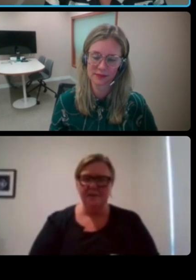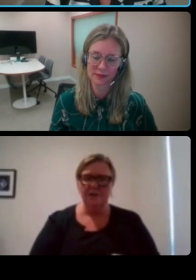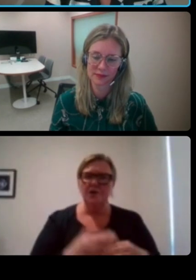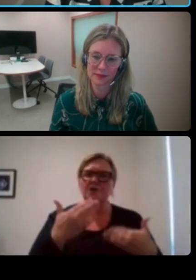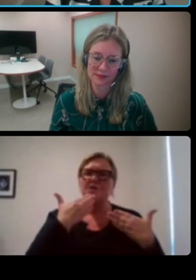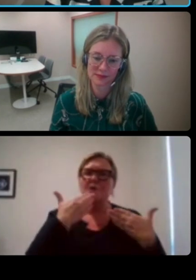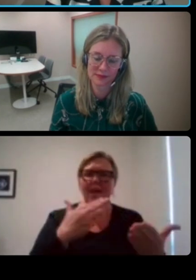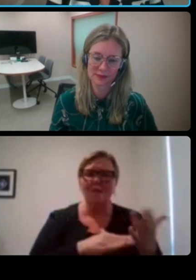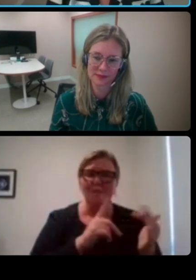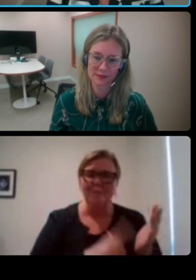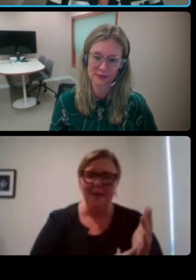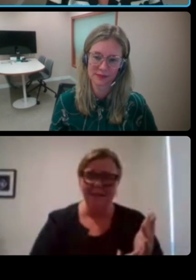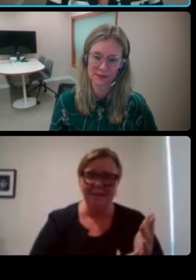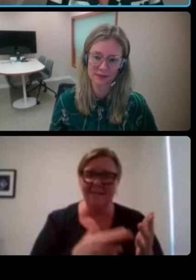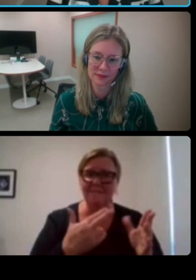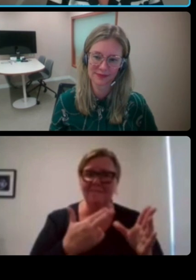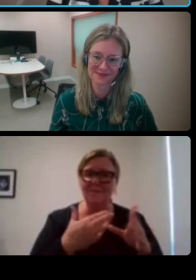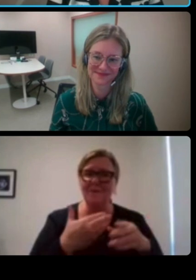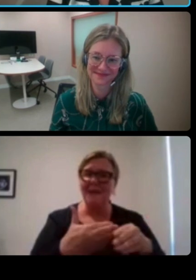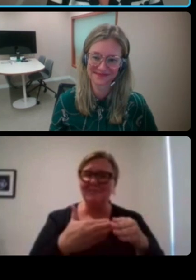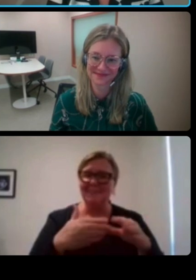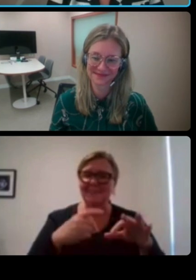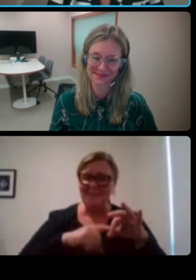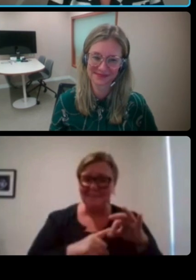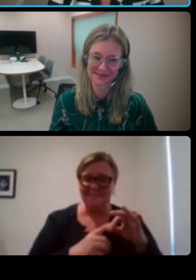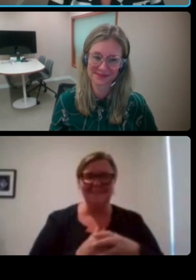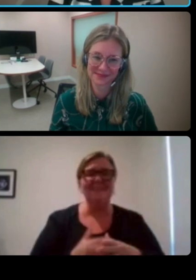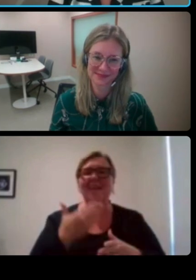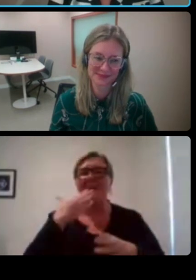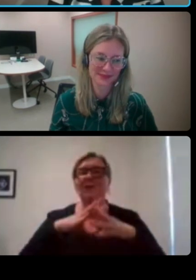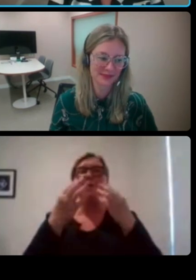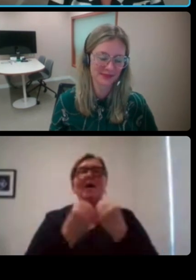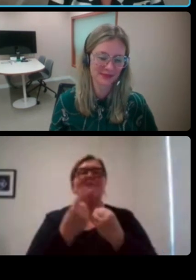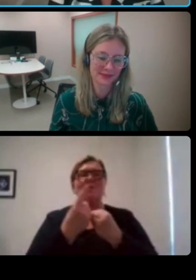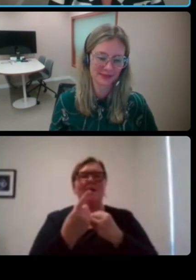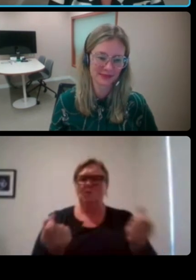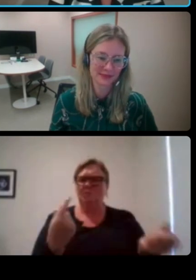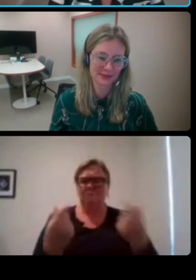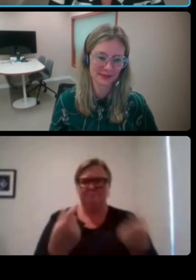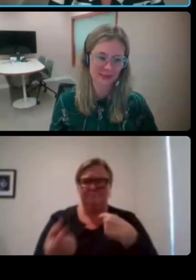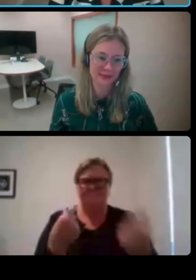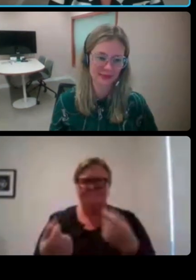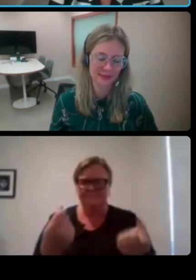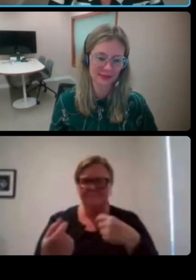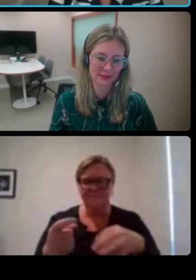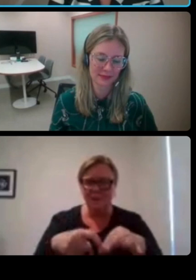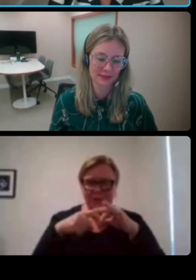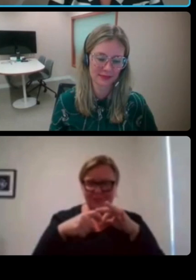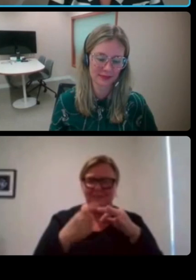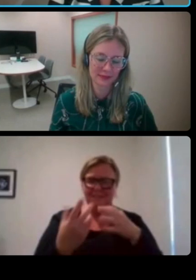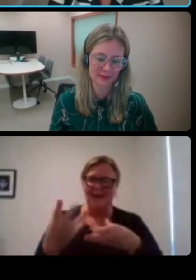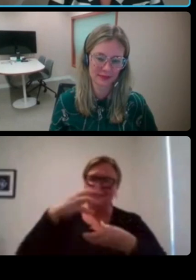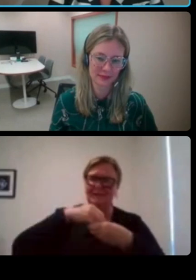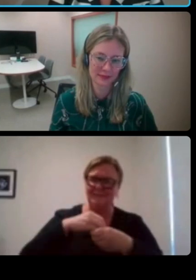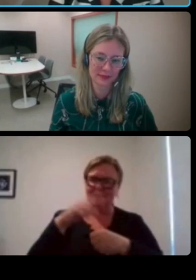thank you, Mel, for answering those questions, and thank you everyone for sending those questions through and participating in